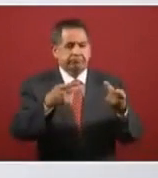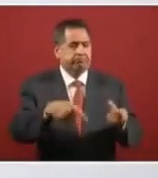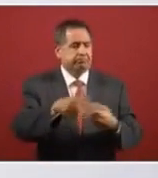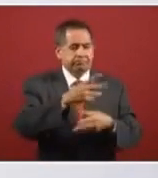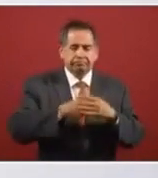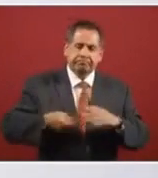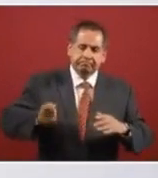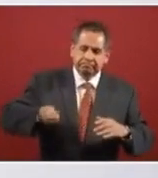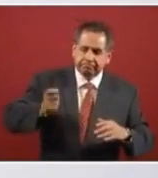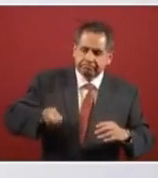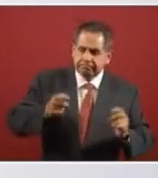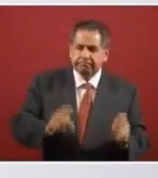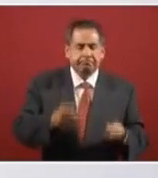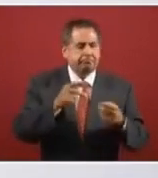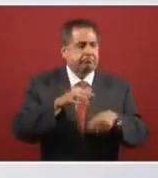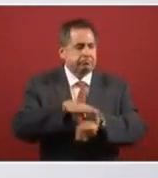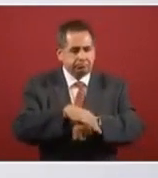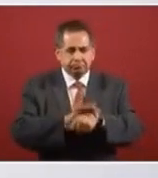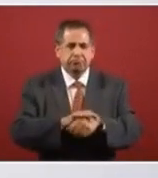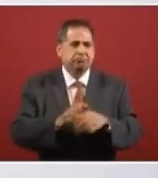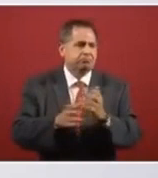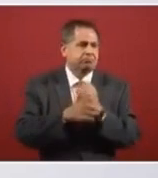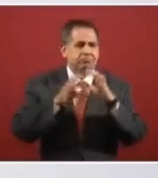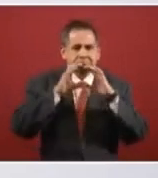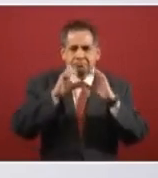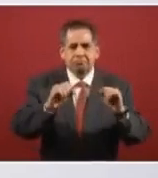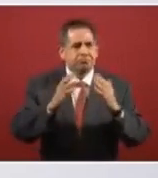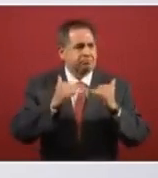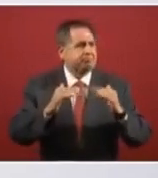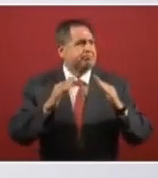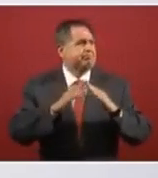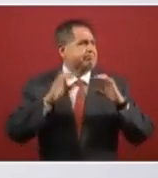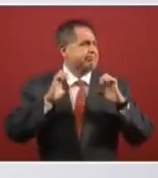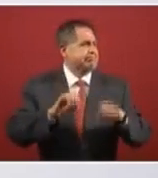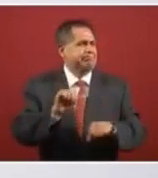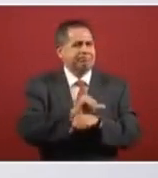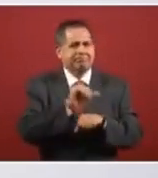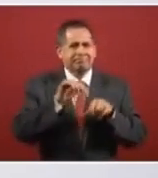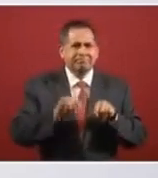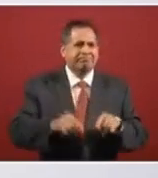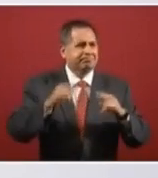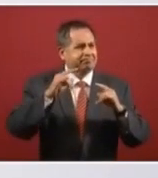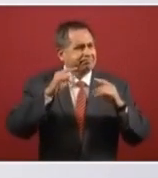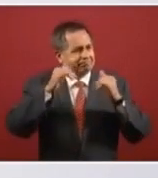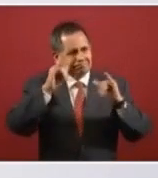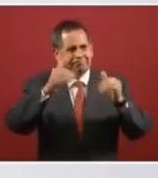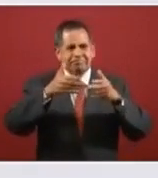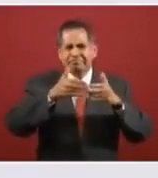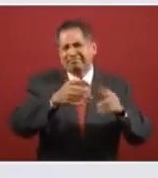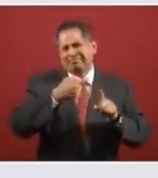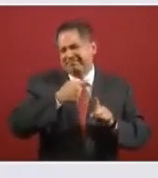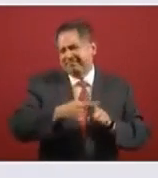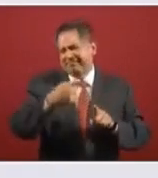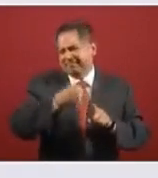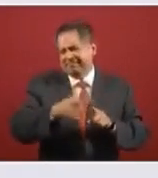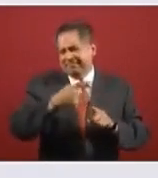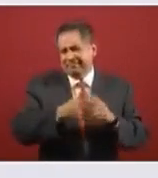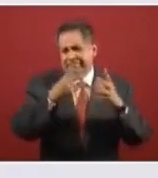being sold in auctions jewels residences boats